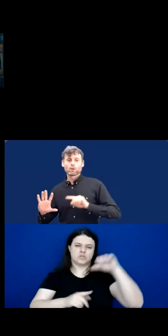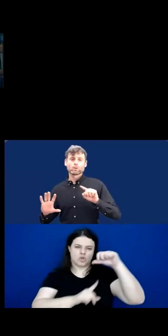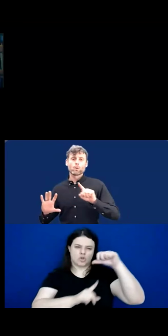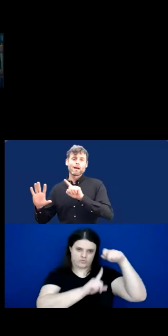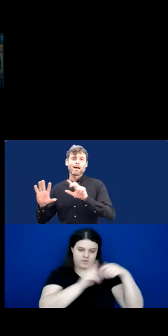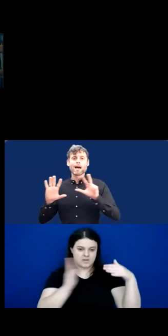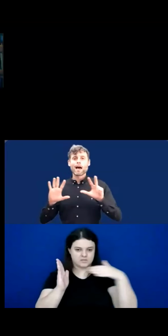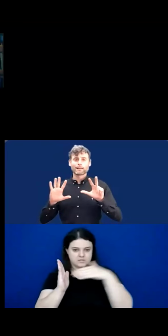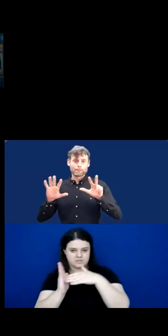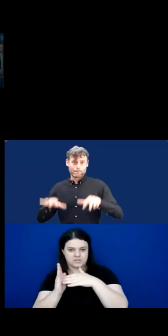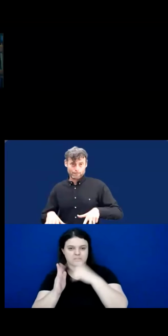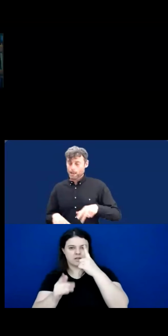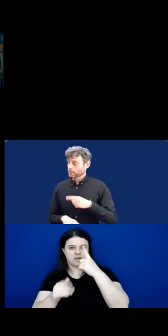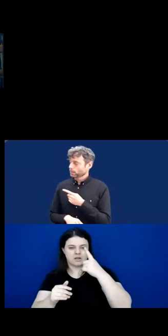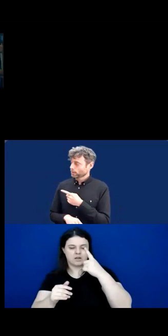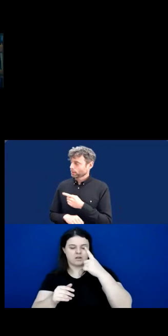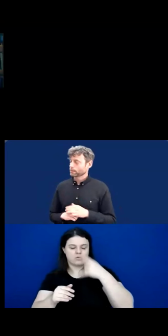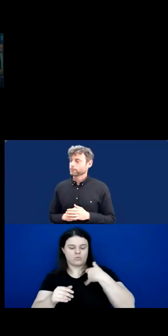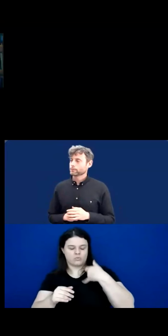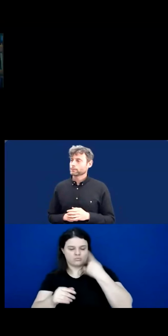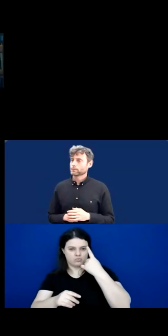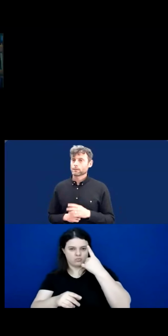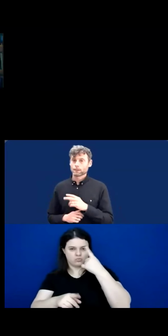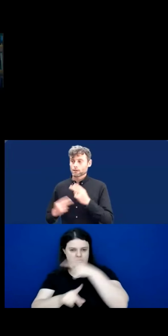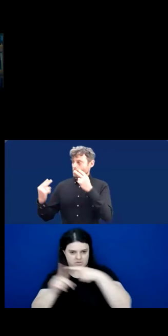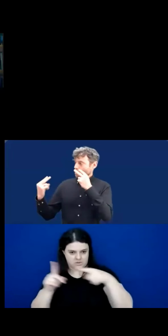both partners share interest in objects.